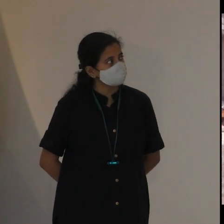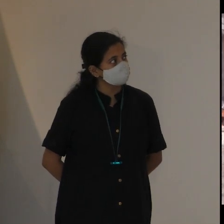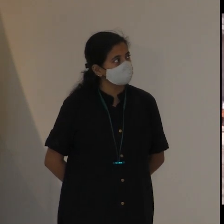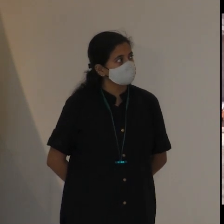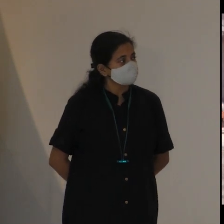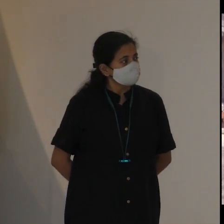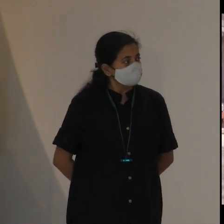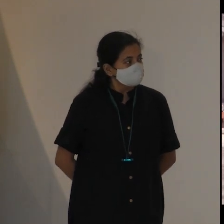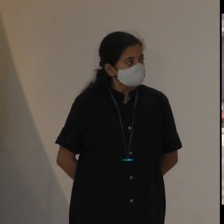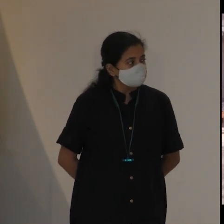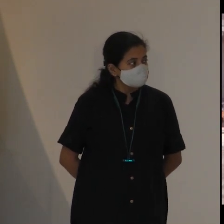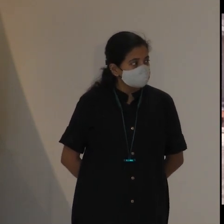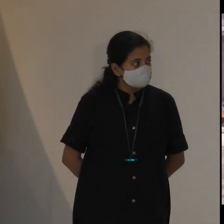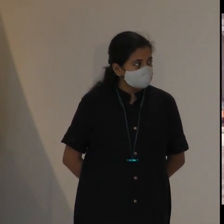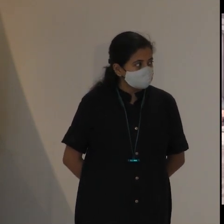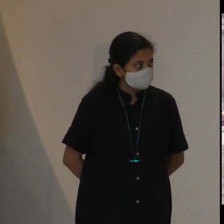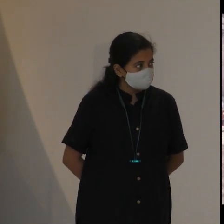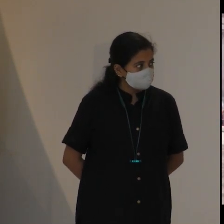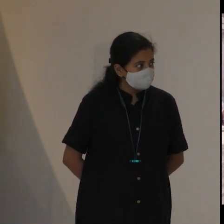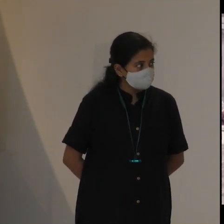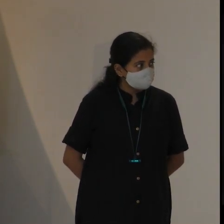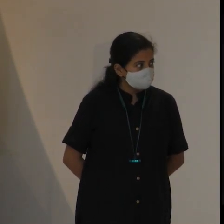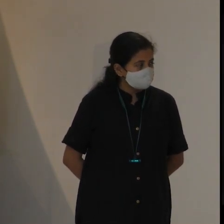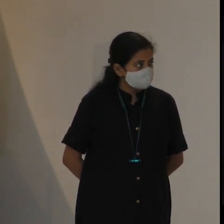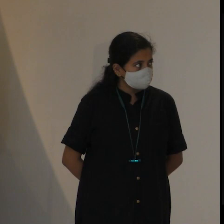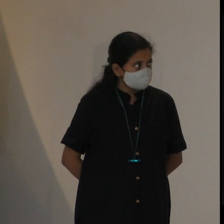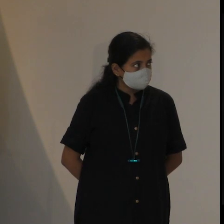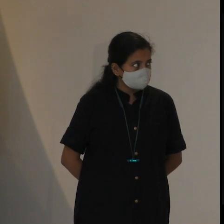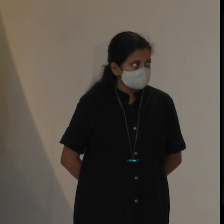I feel I've received a balanced narrative.